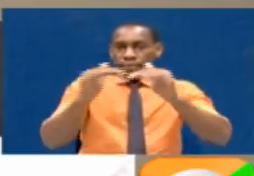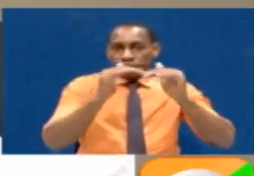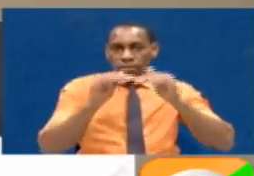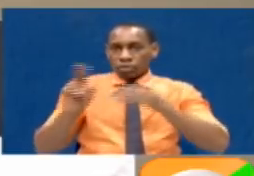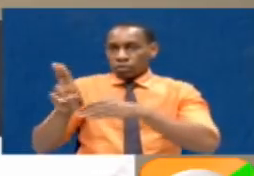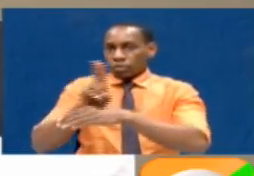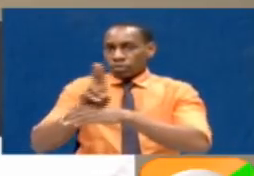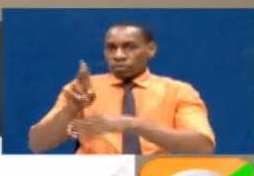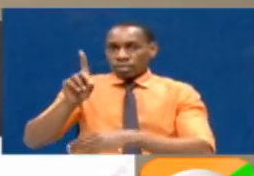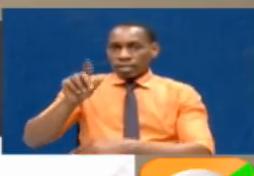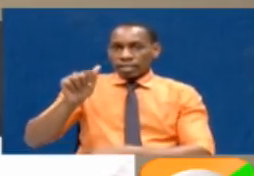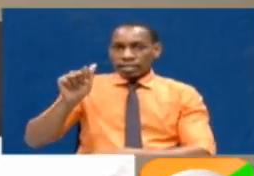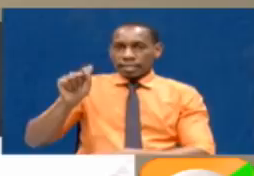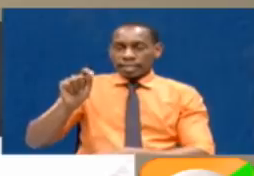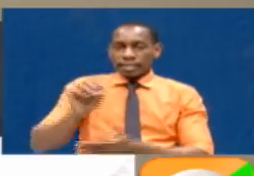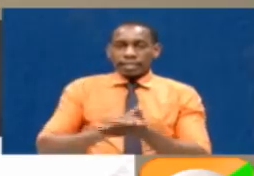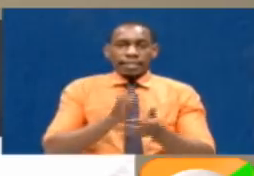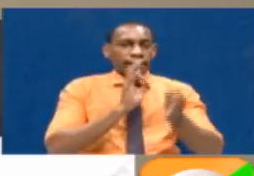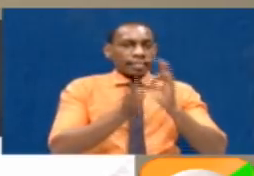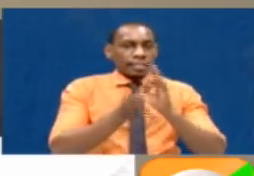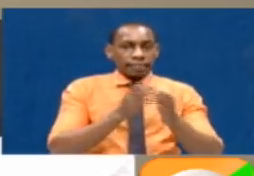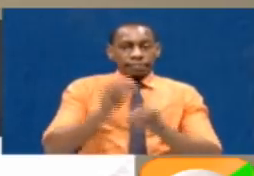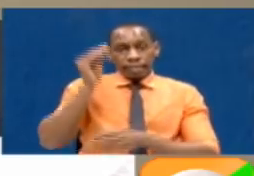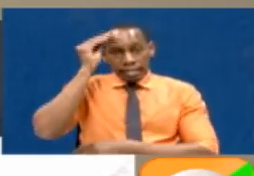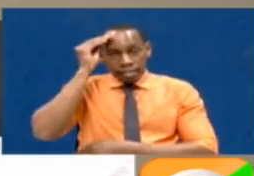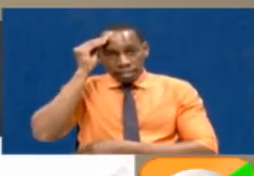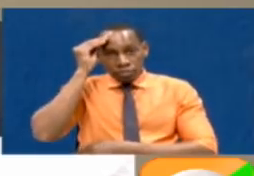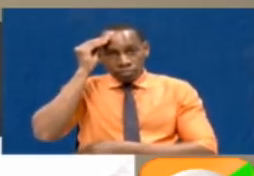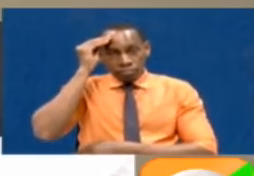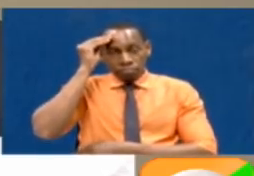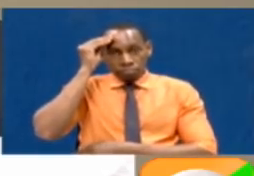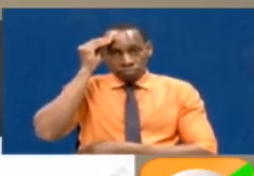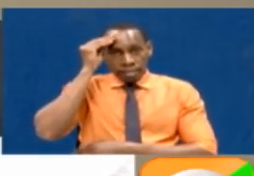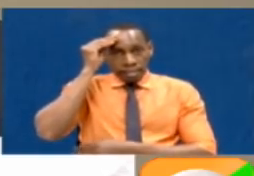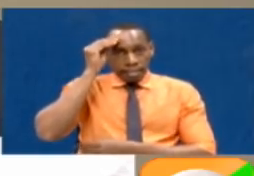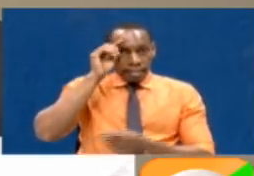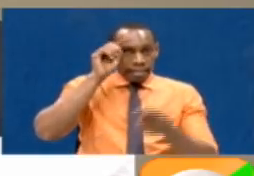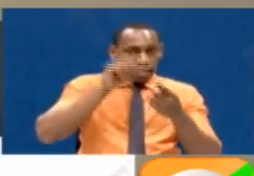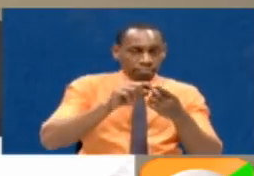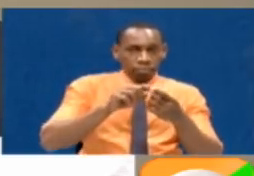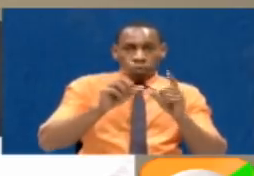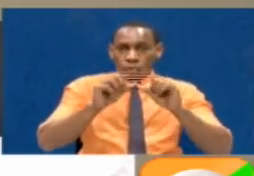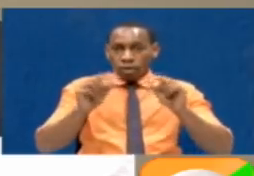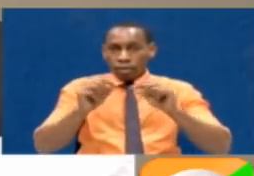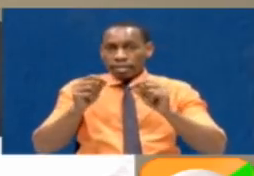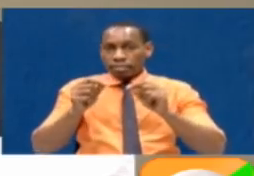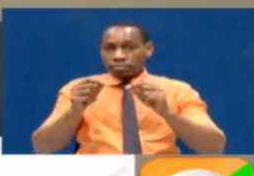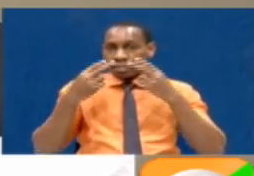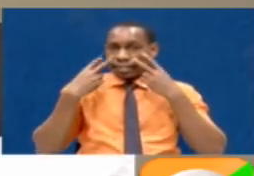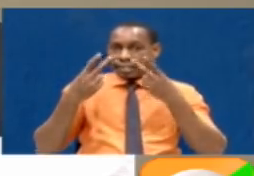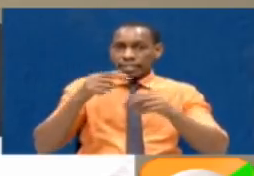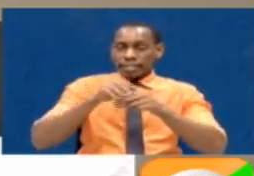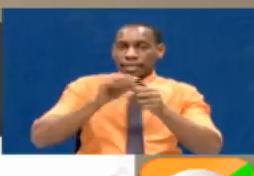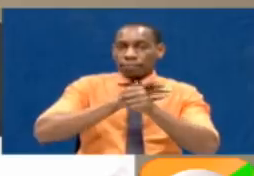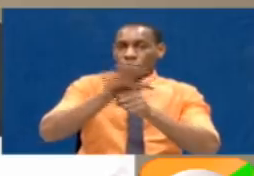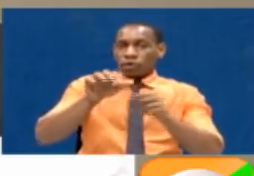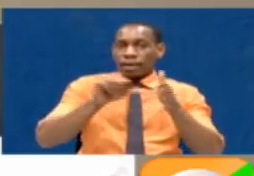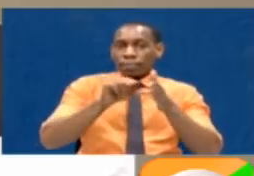of data, whether that is for education, as we've seen during the COVID